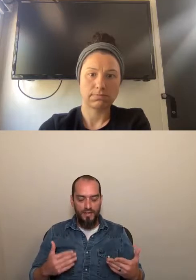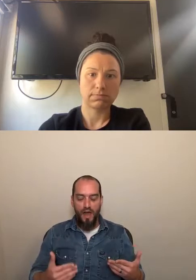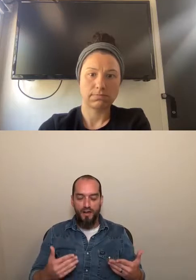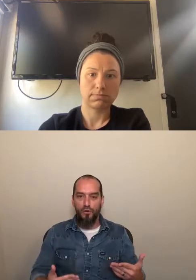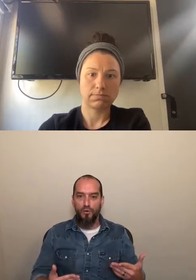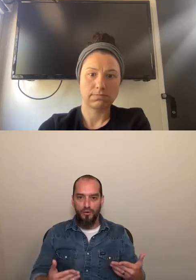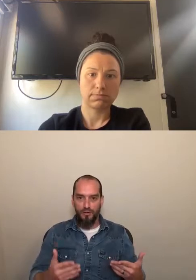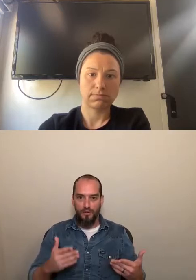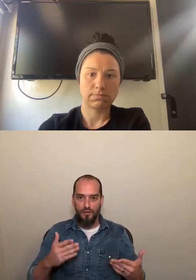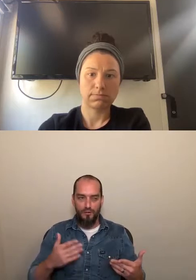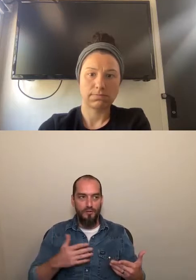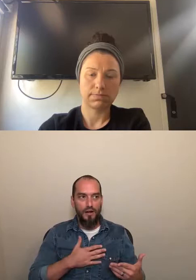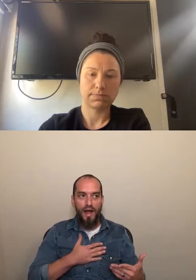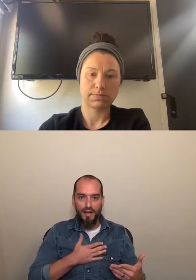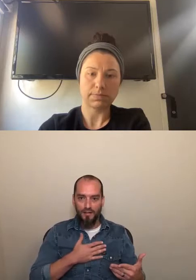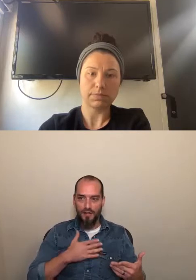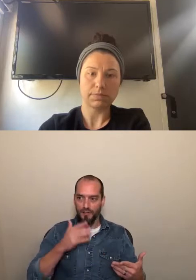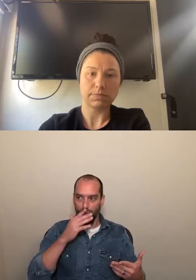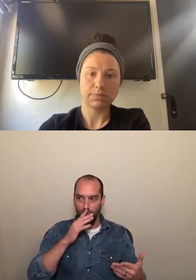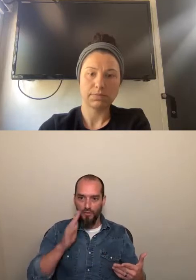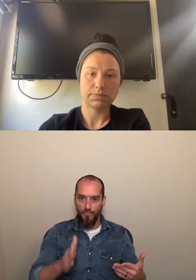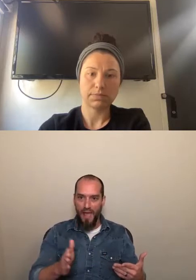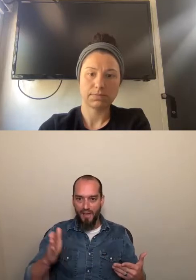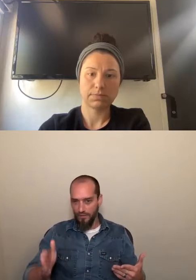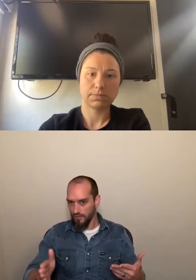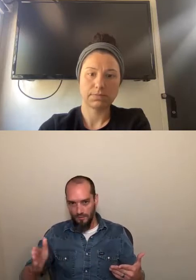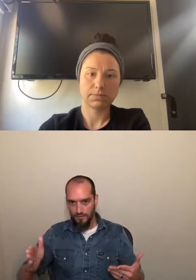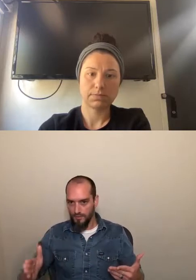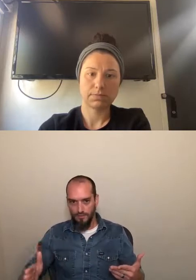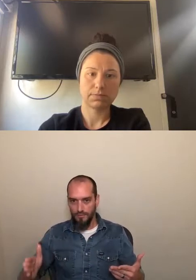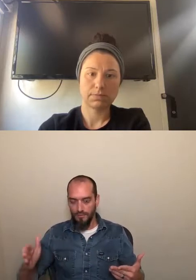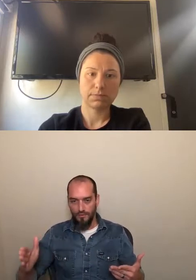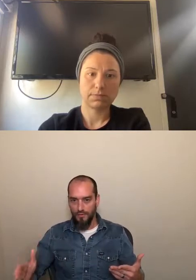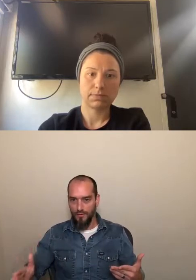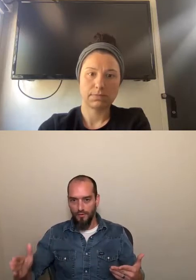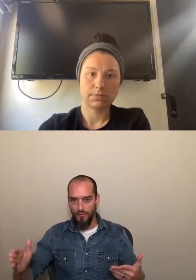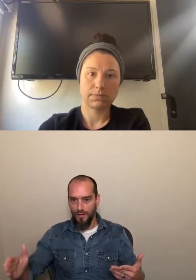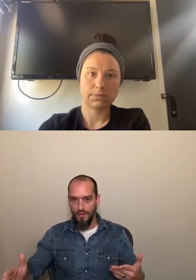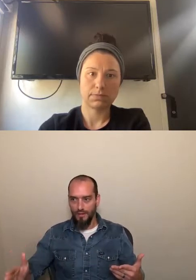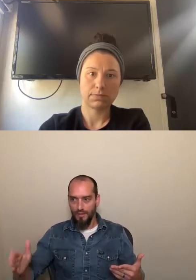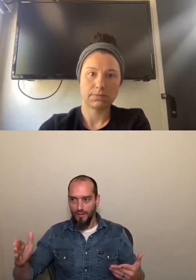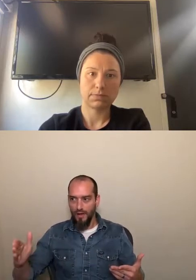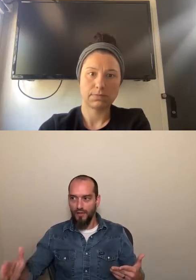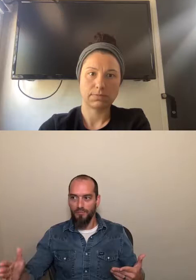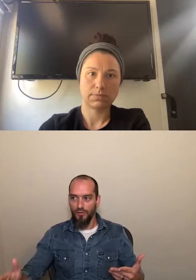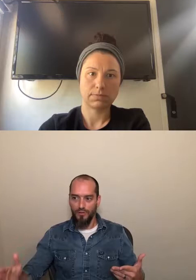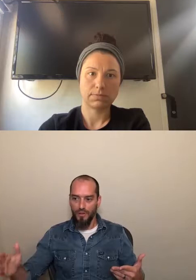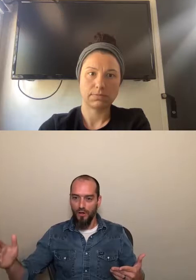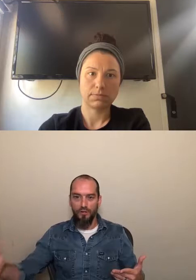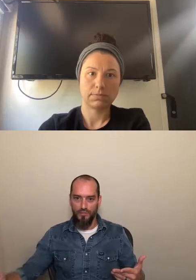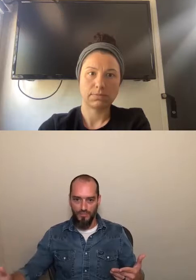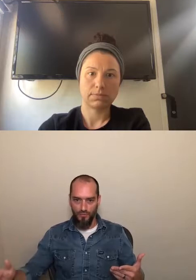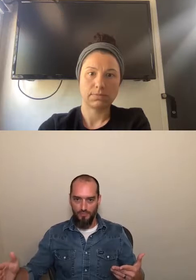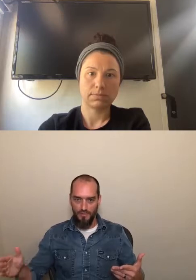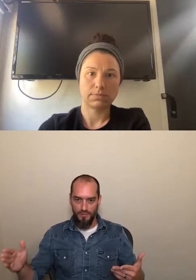you cannot ignore, or I cannot ignore, the pattern of what I'm learning about